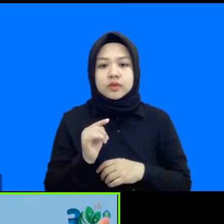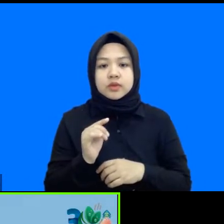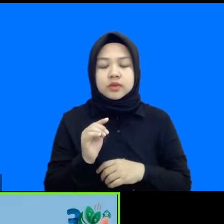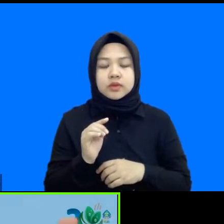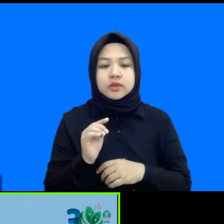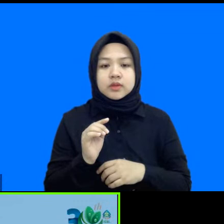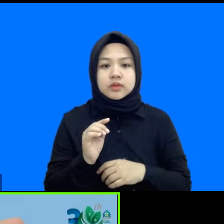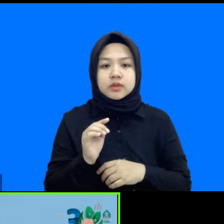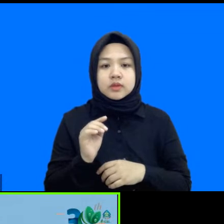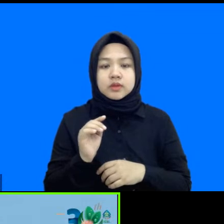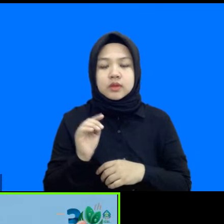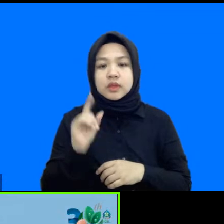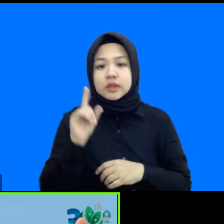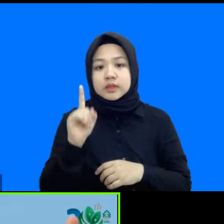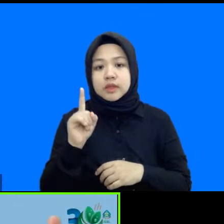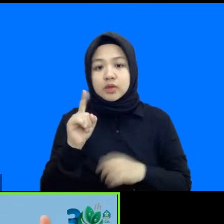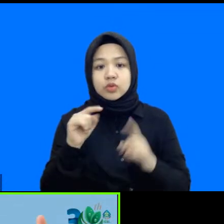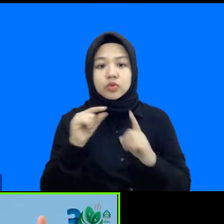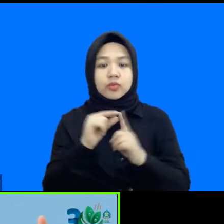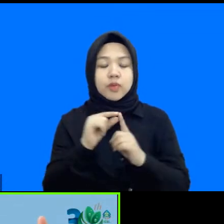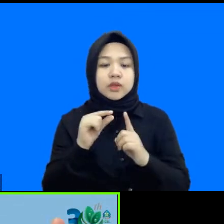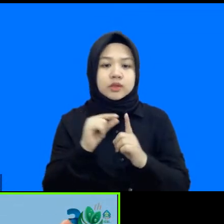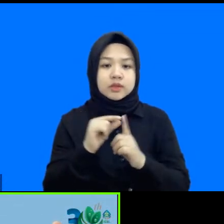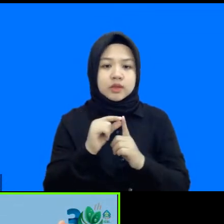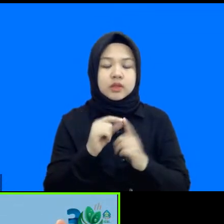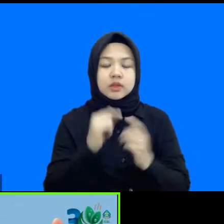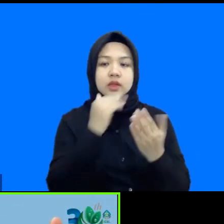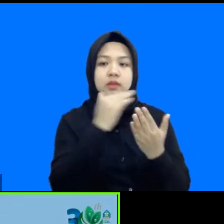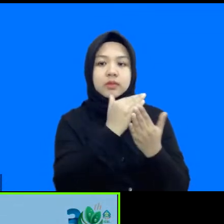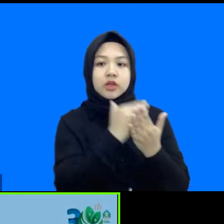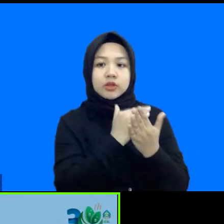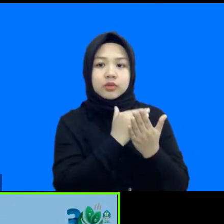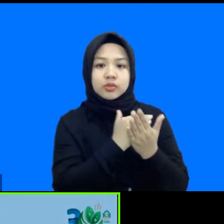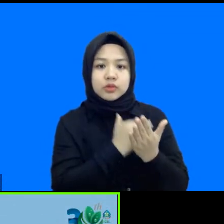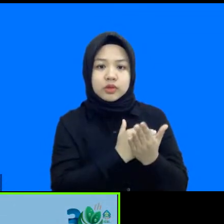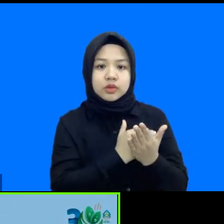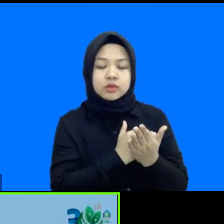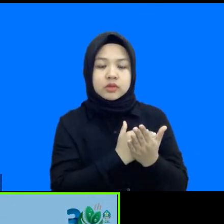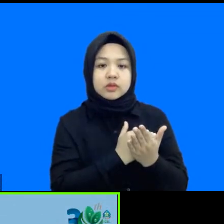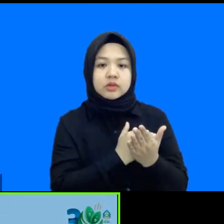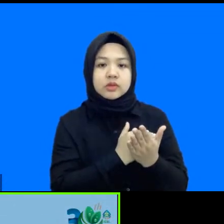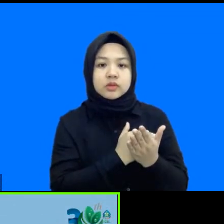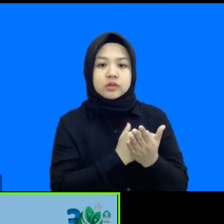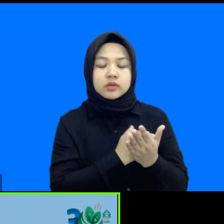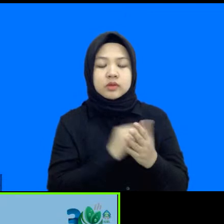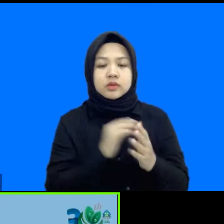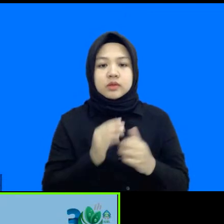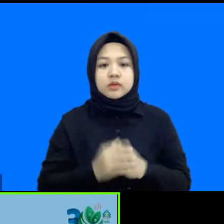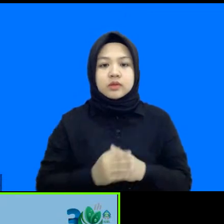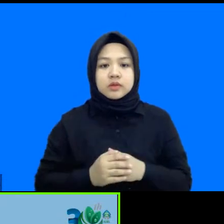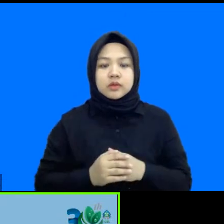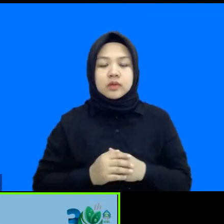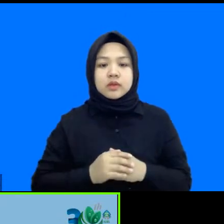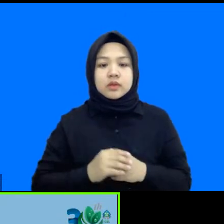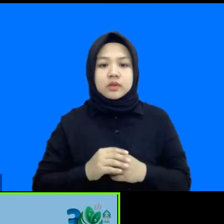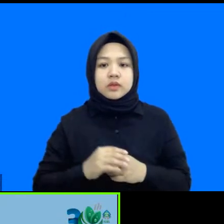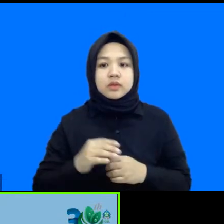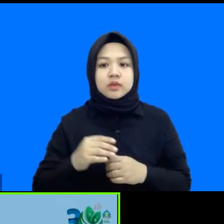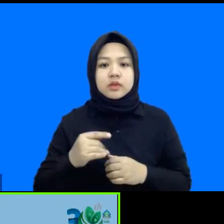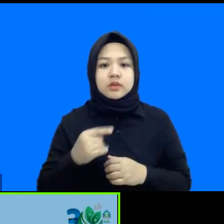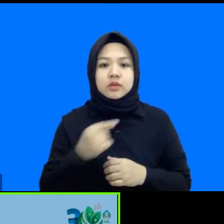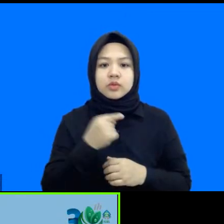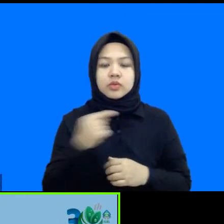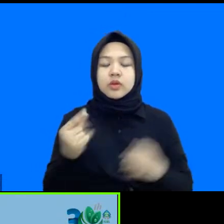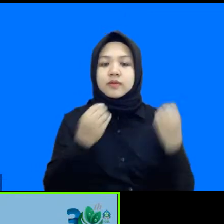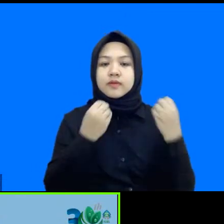articles in the regulations, and it is very lack of implementation. So that's why